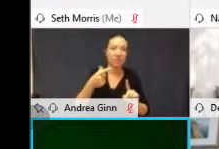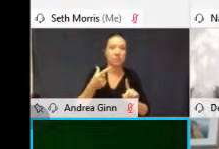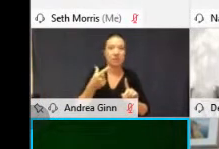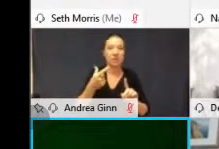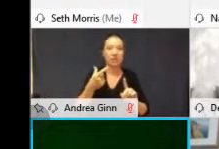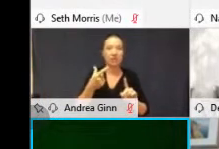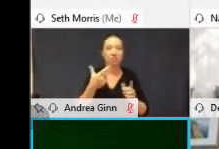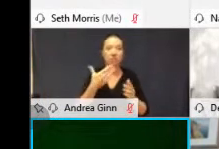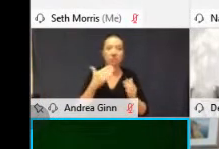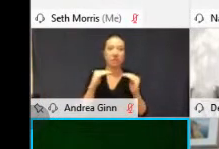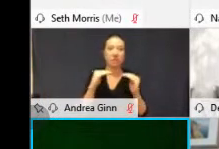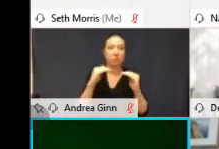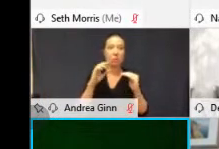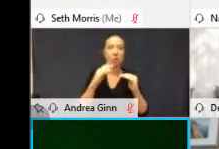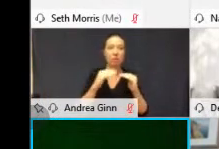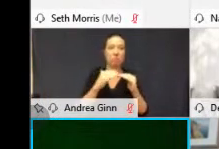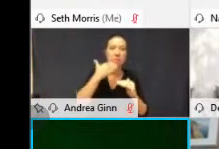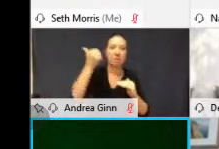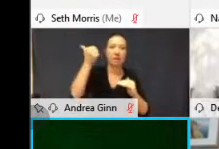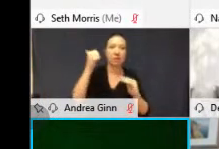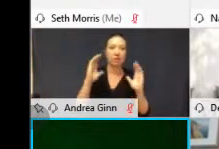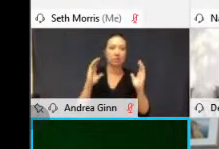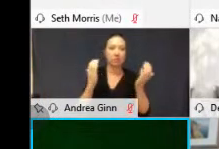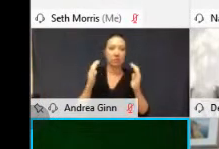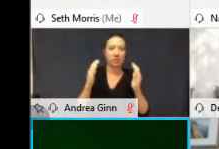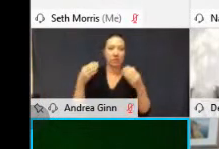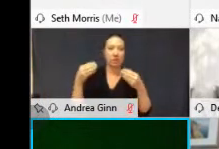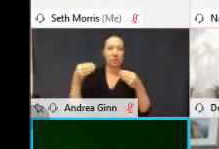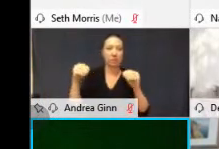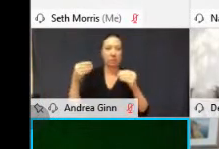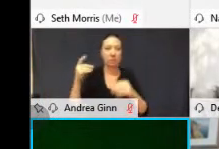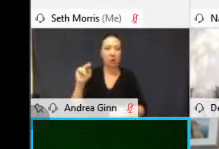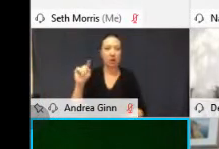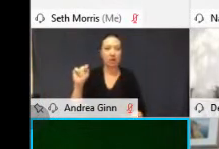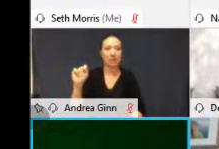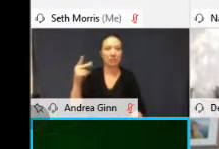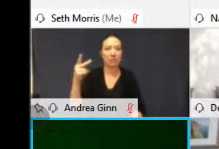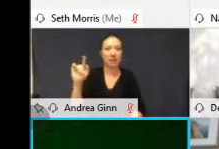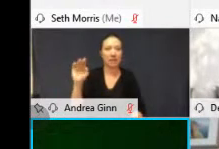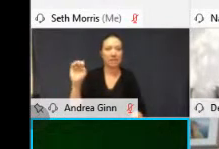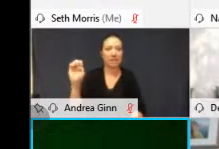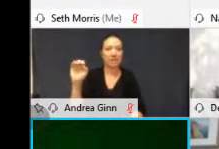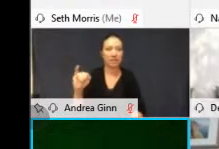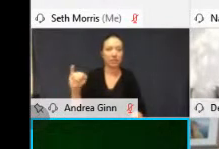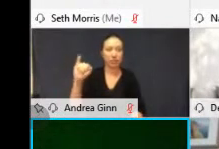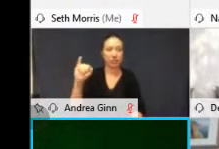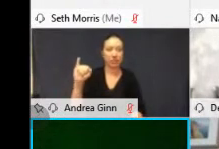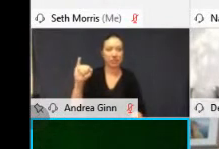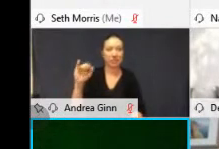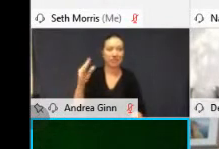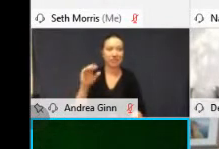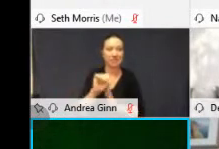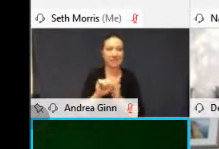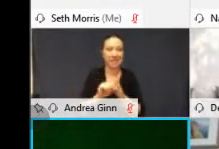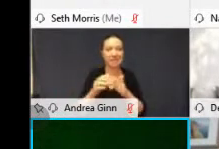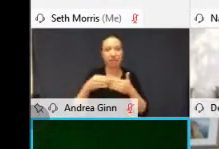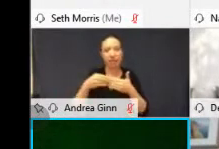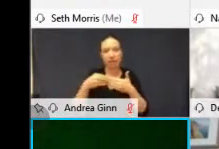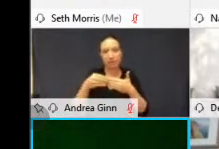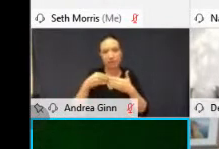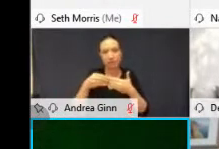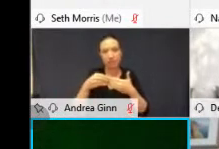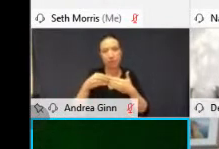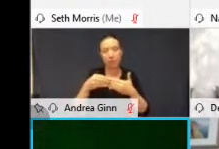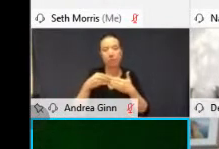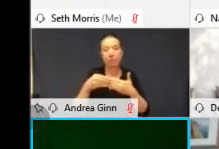coverage, and possibly more generous. The state is flexible on that, would have flexibility.